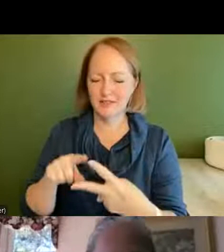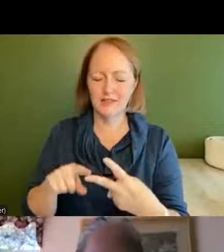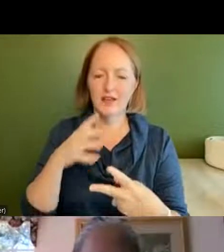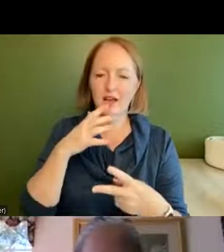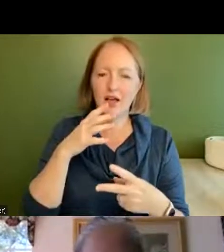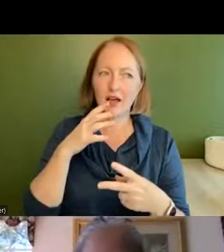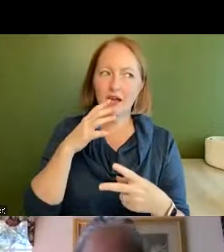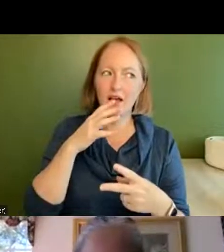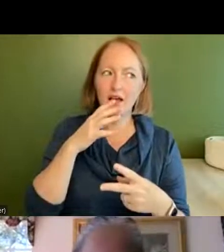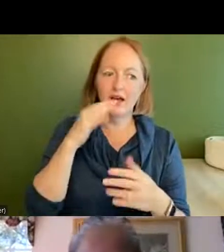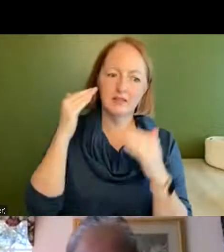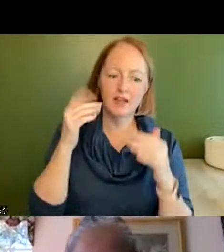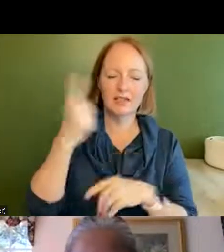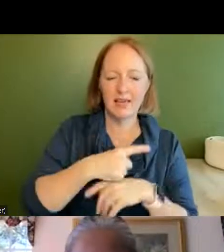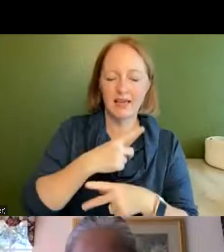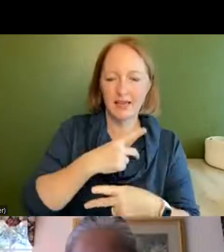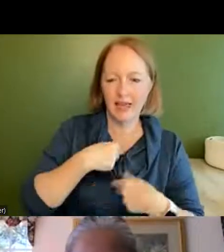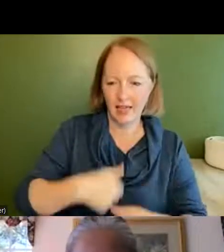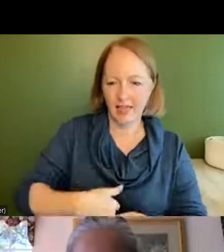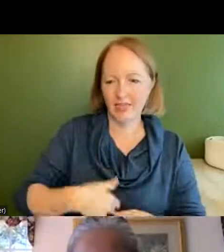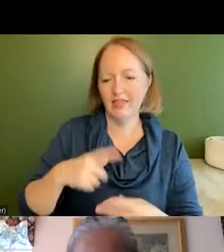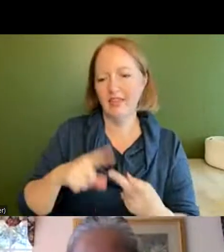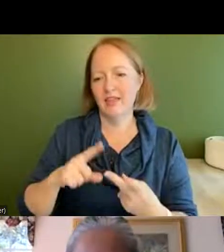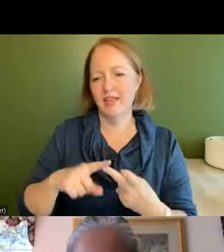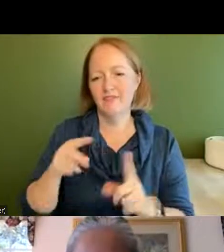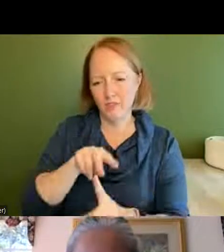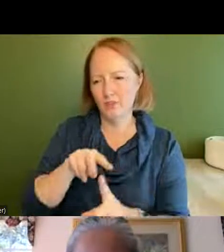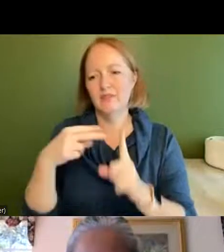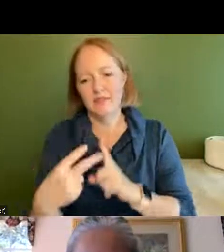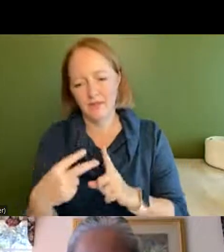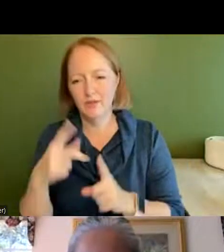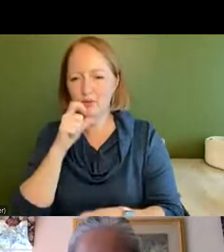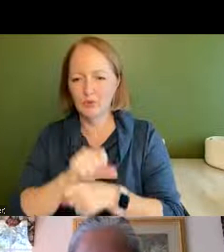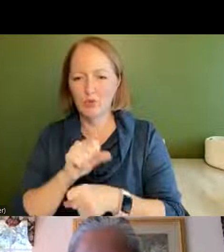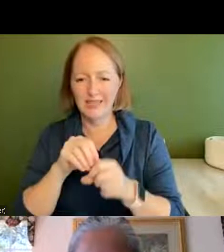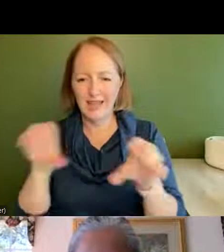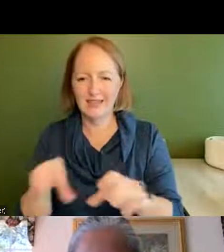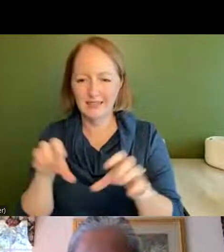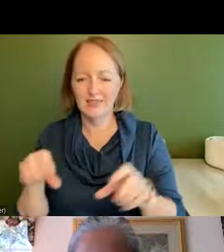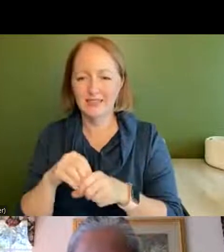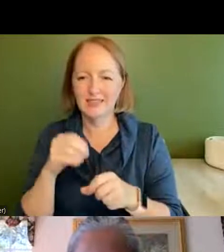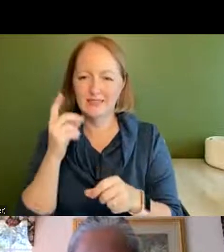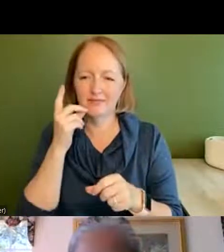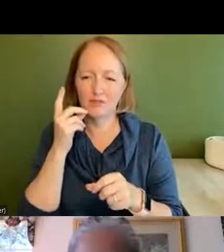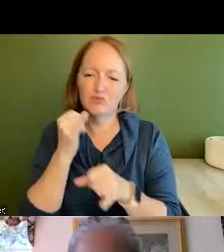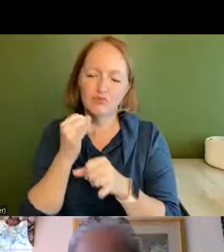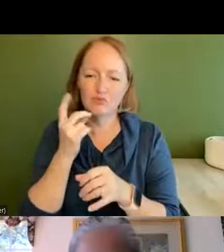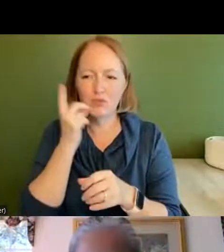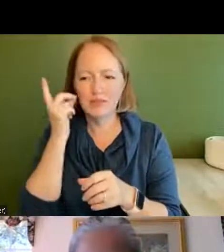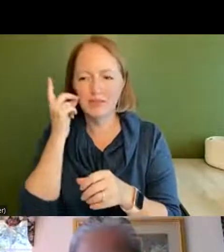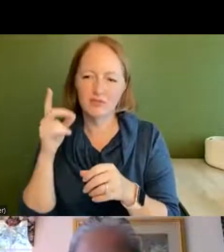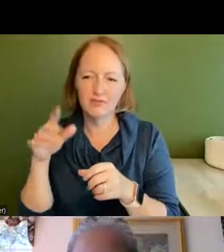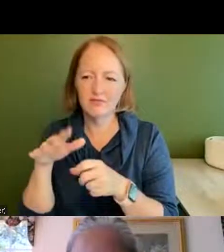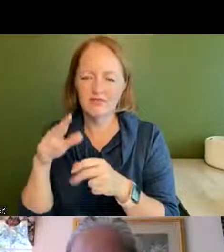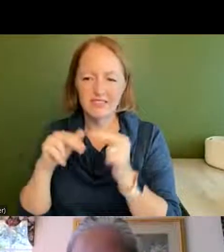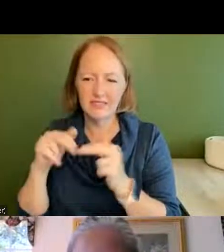health kind of eyes, and I look at it out of the eyes of someone who's worked in activities in the residential facility throughout,